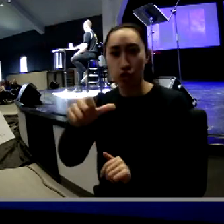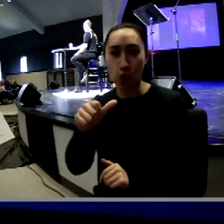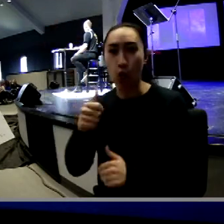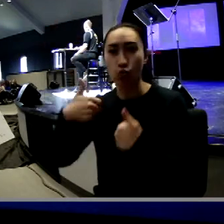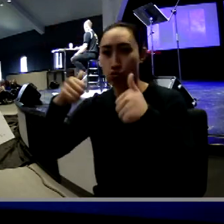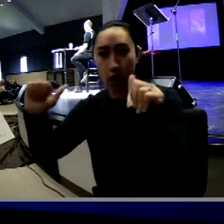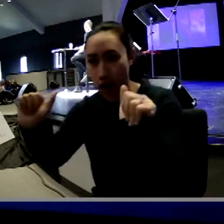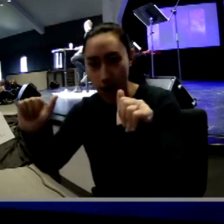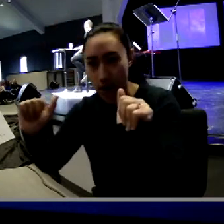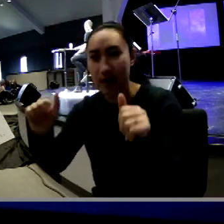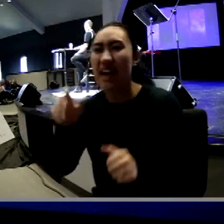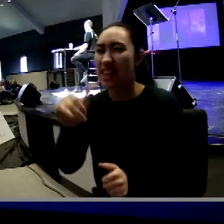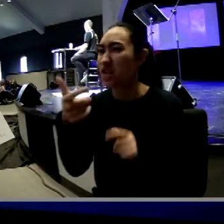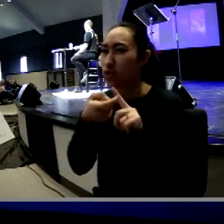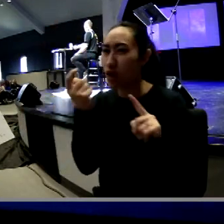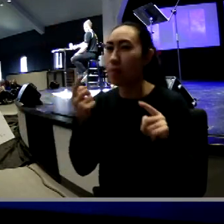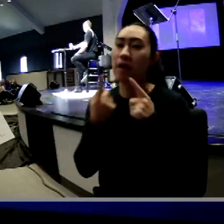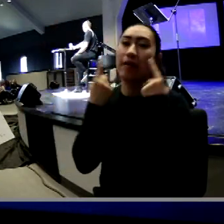are Republicans.